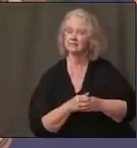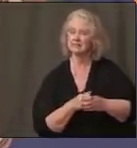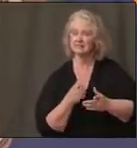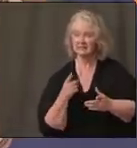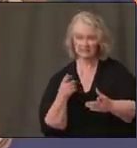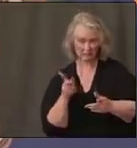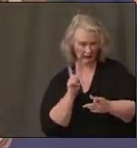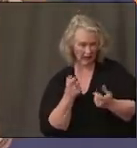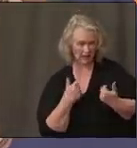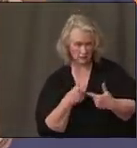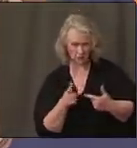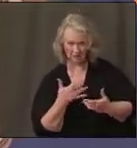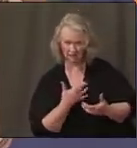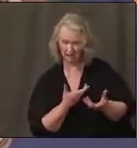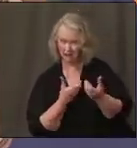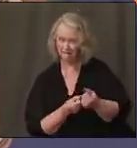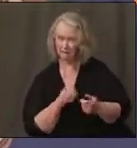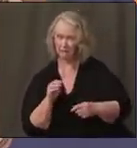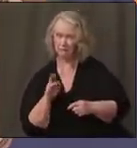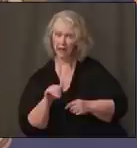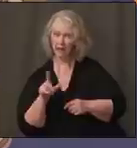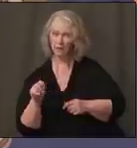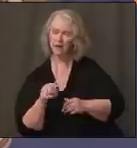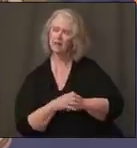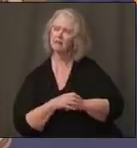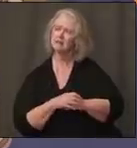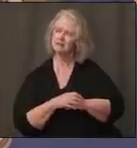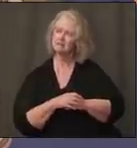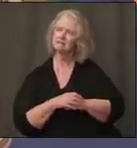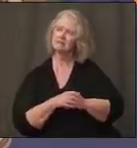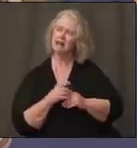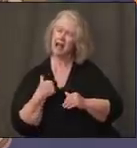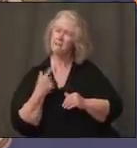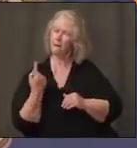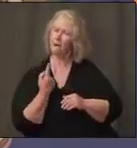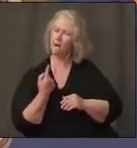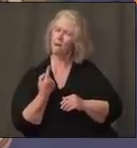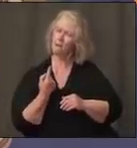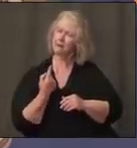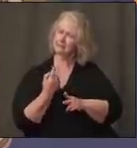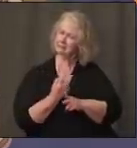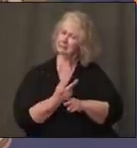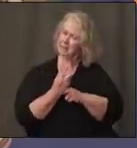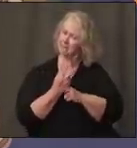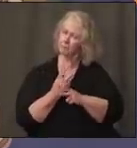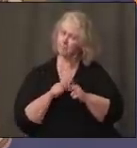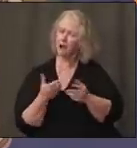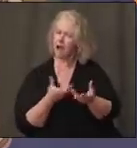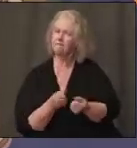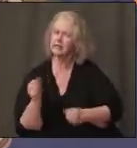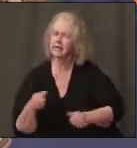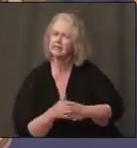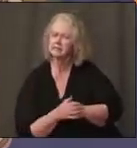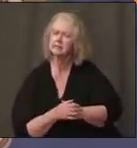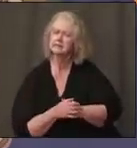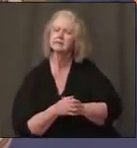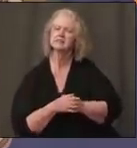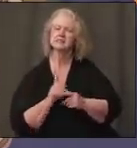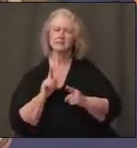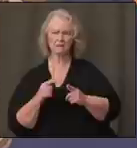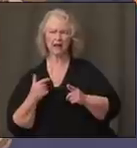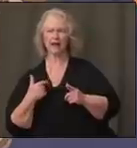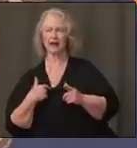confident about May 20th? I'm always cautiously confident, but I will tell you that today our flags have